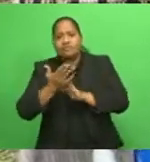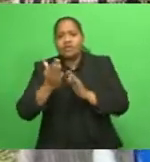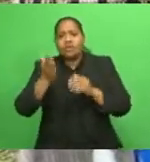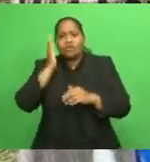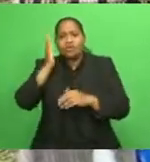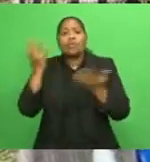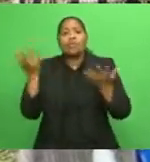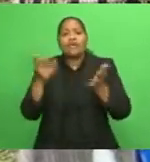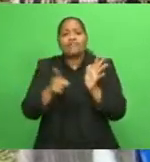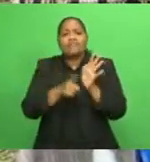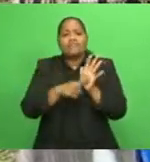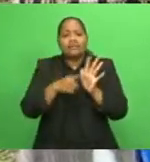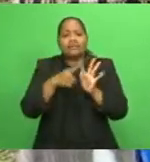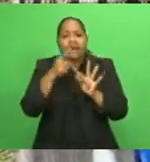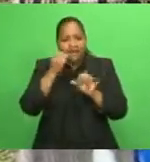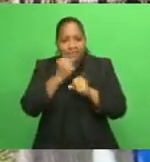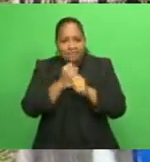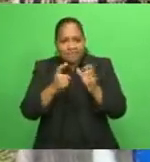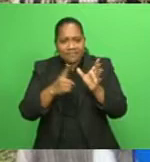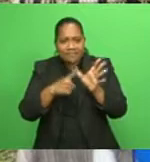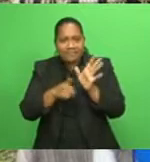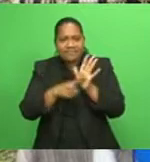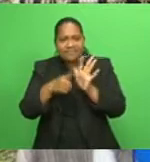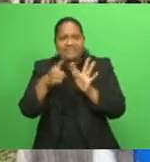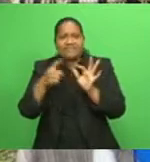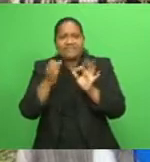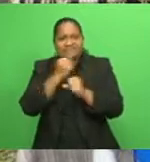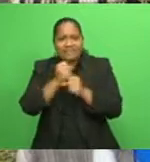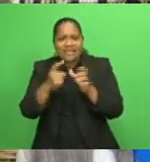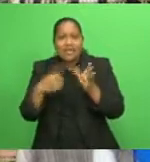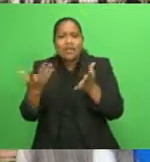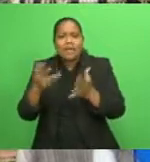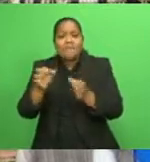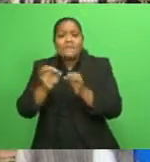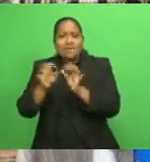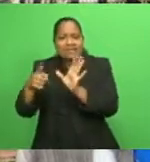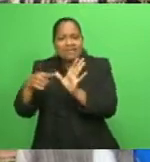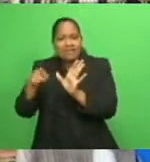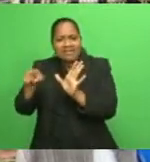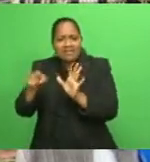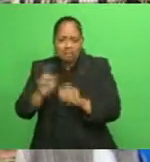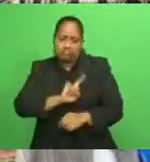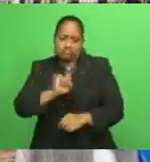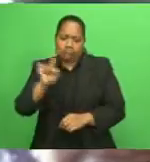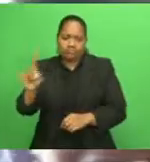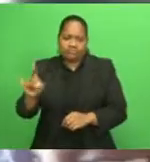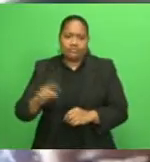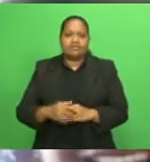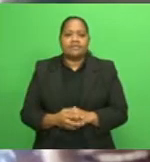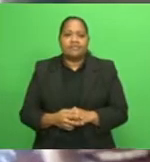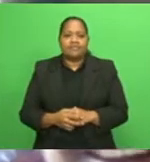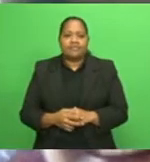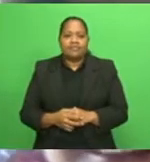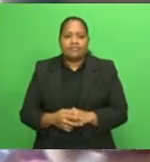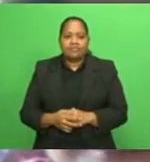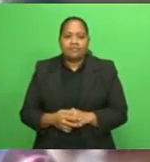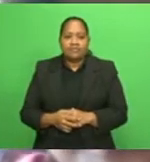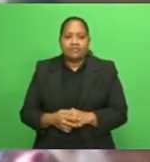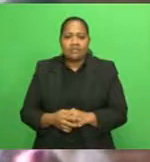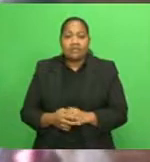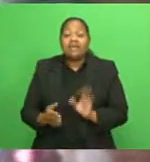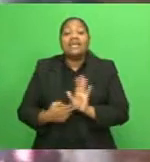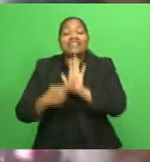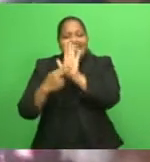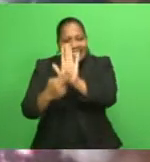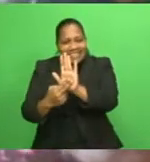The Fiji Women's Fund supported us in setting up the farm, and initially, before we started, we were sent to Lenga Nandi, where we took part